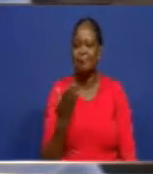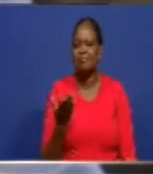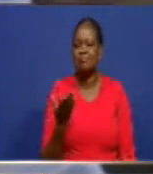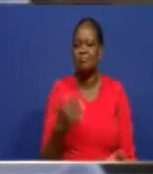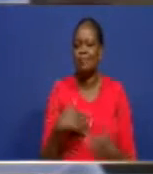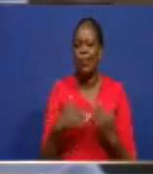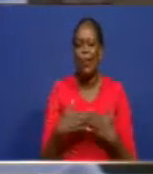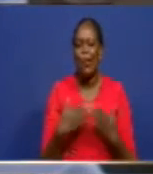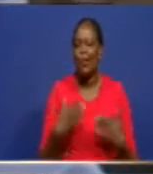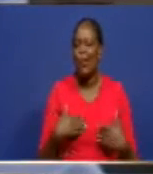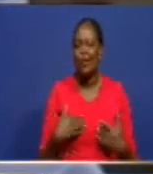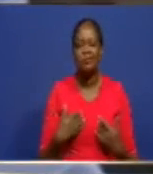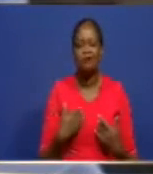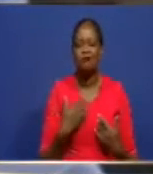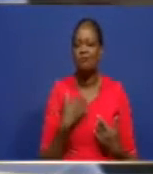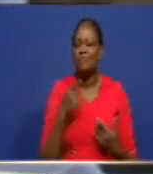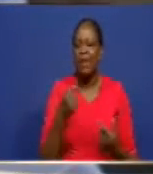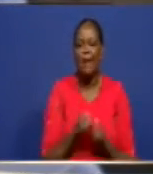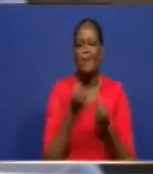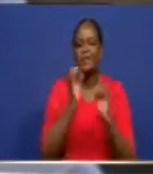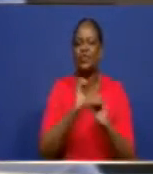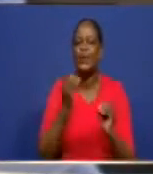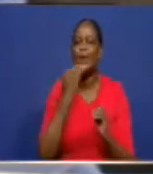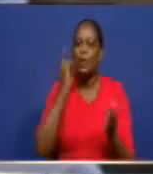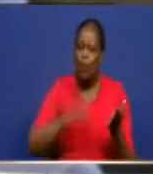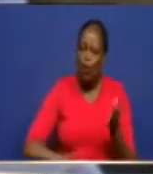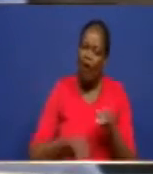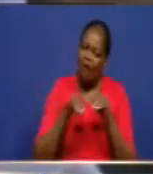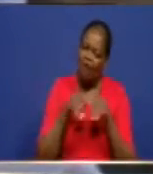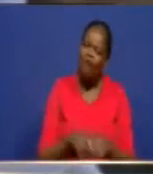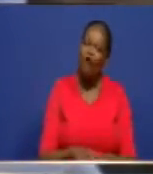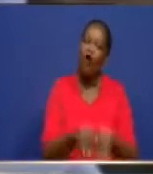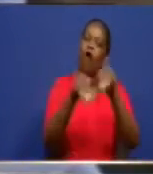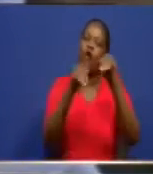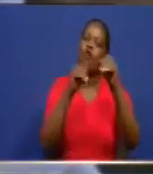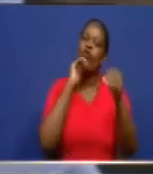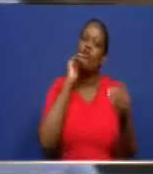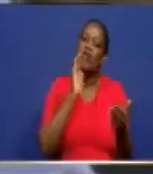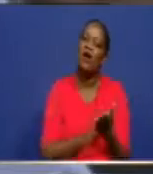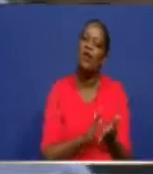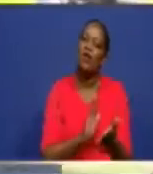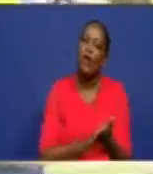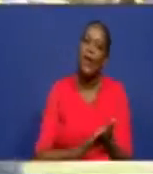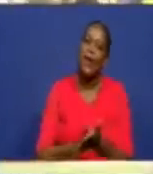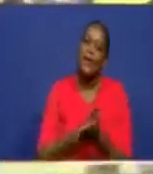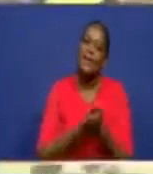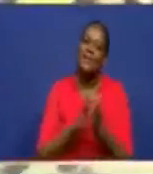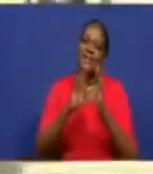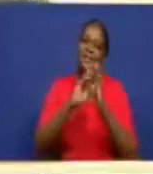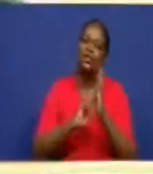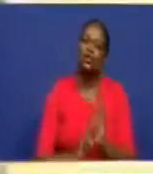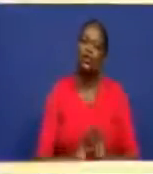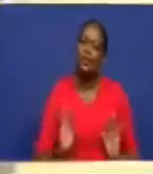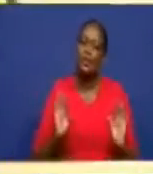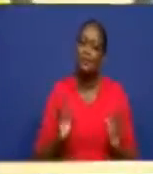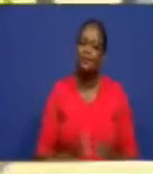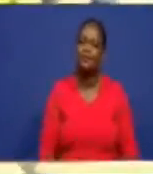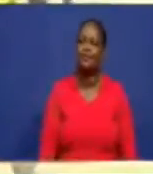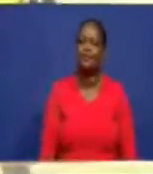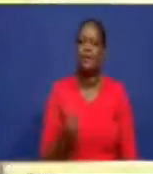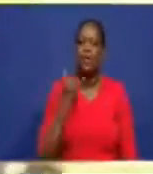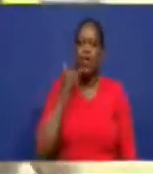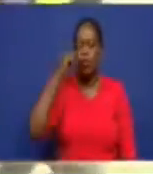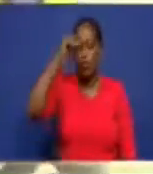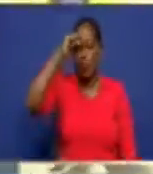want that to happen. Let us therefore follow the recommended basic measures. Elsewhere, Nakuru Governor